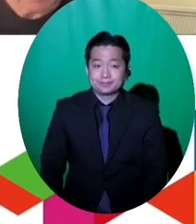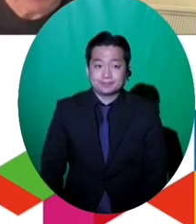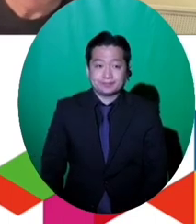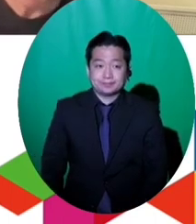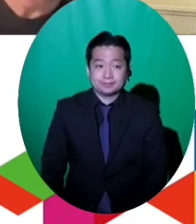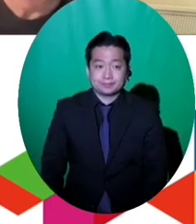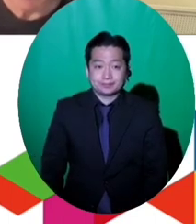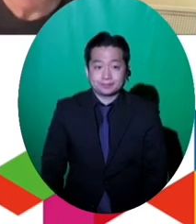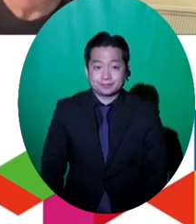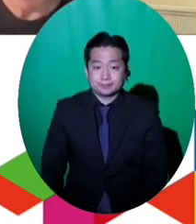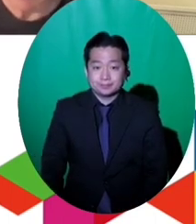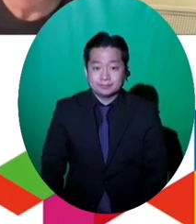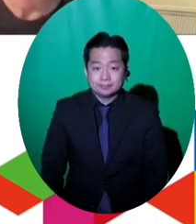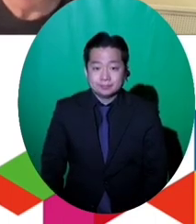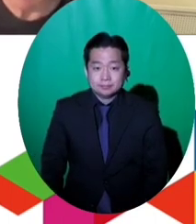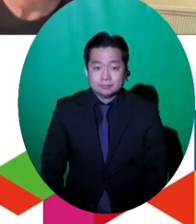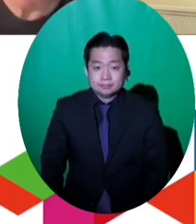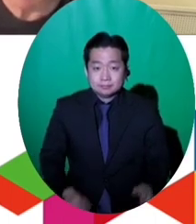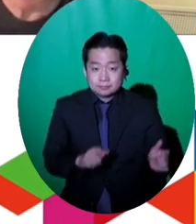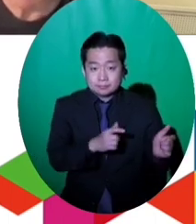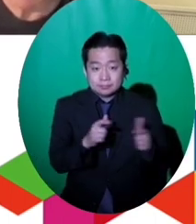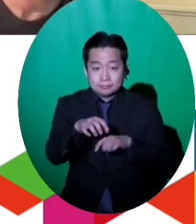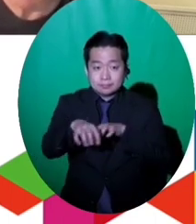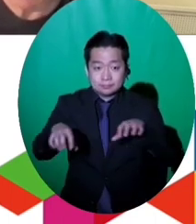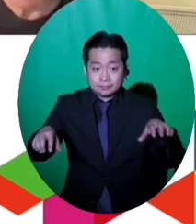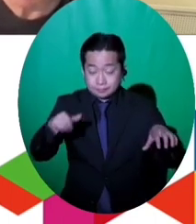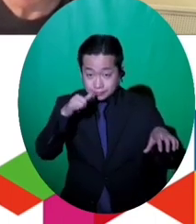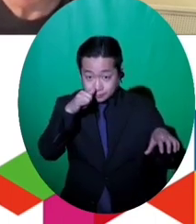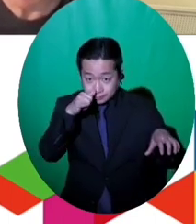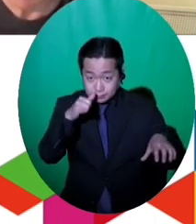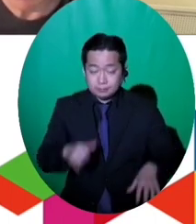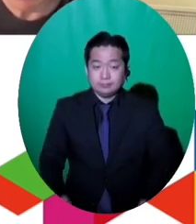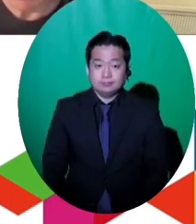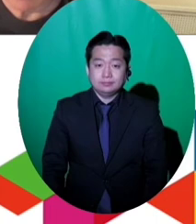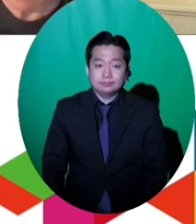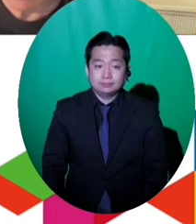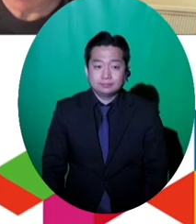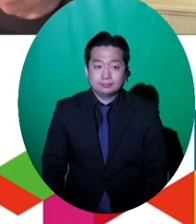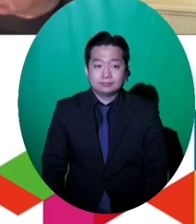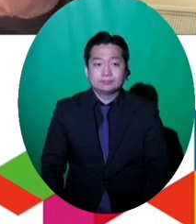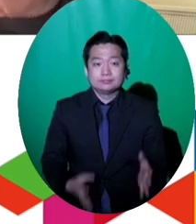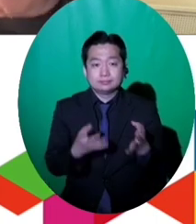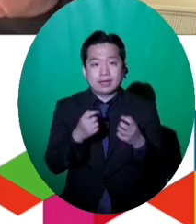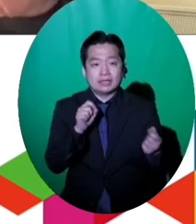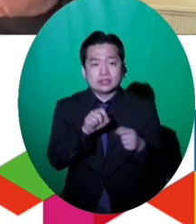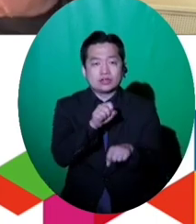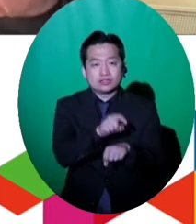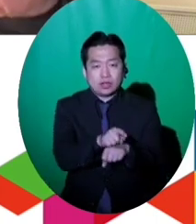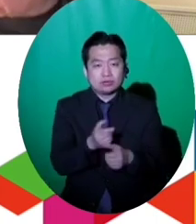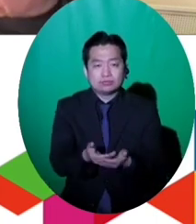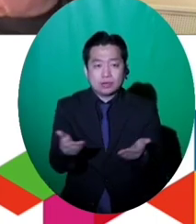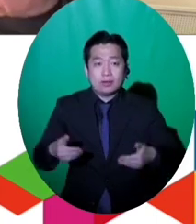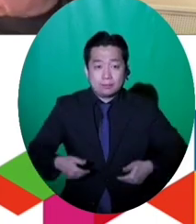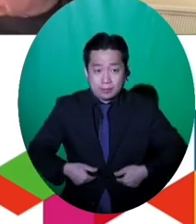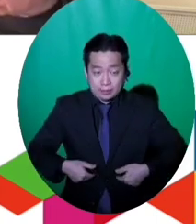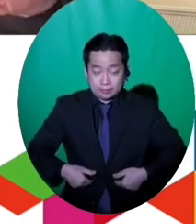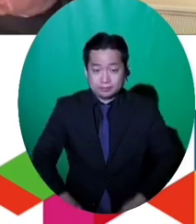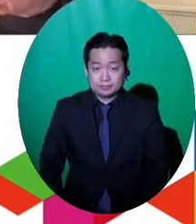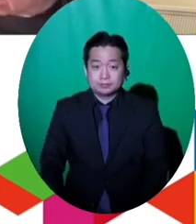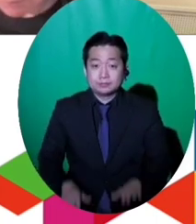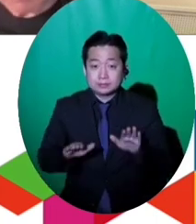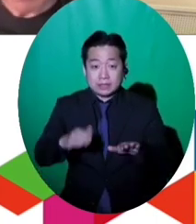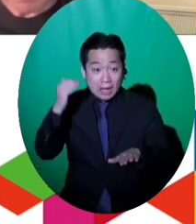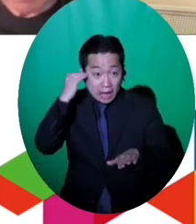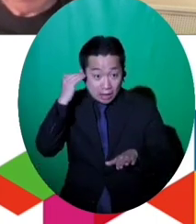by. Okay, good. Like even in Korea, there's a movement for care movement up here in recent